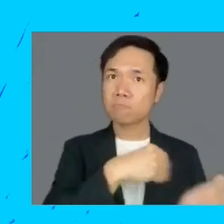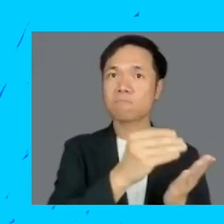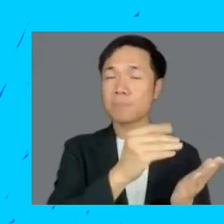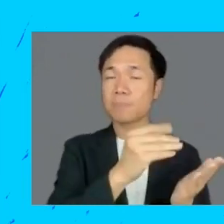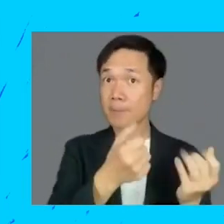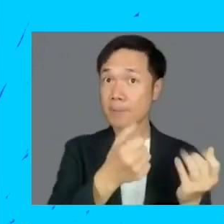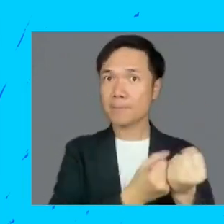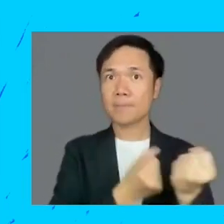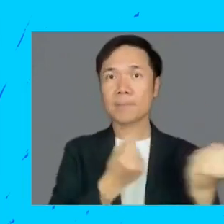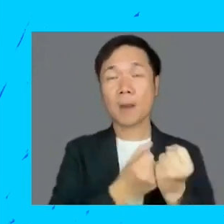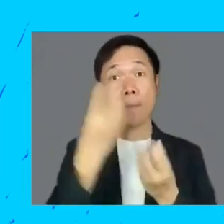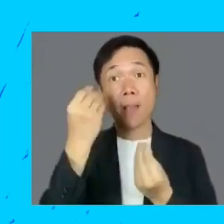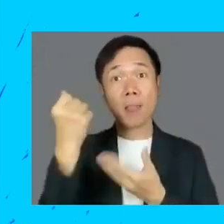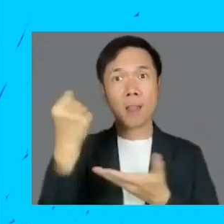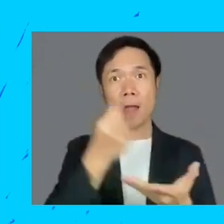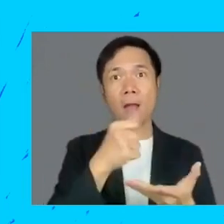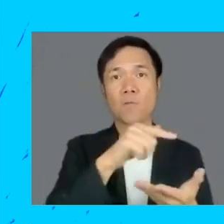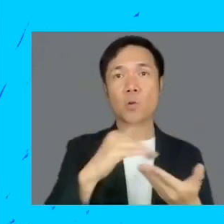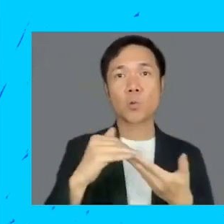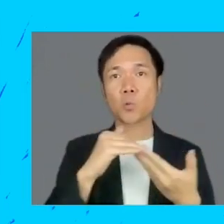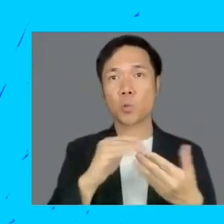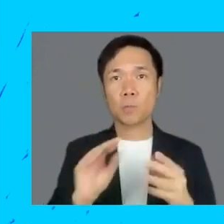youth organizations bring to the table.